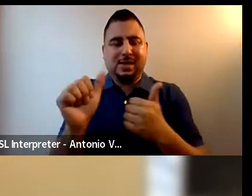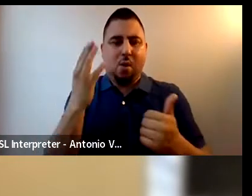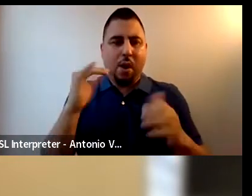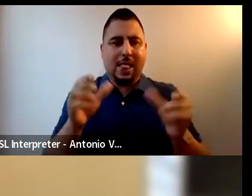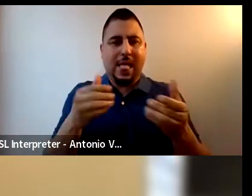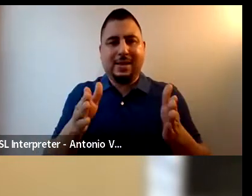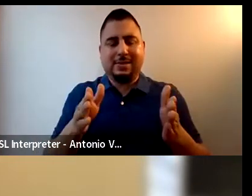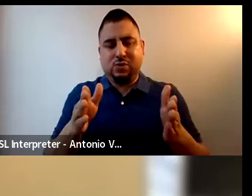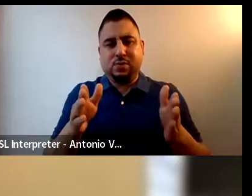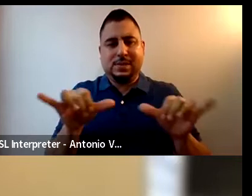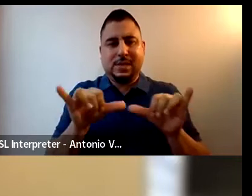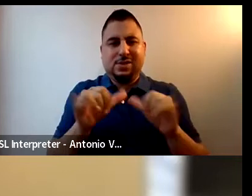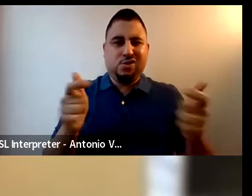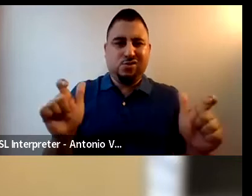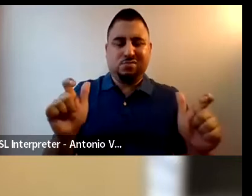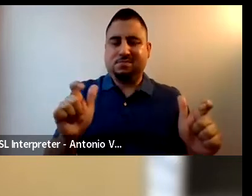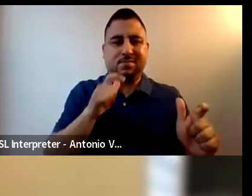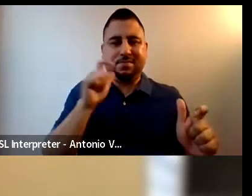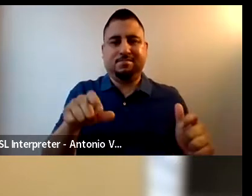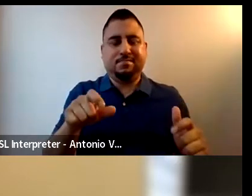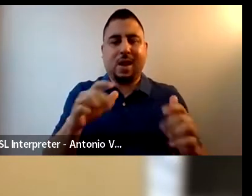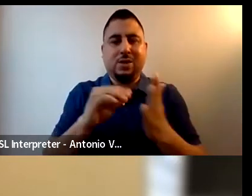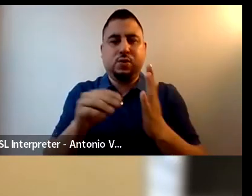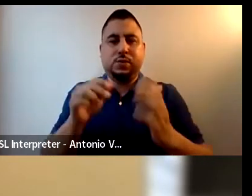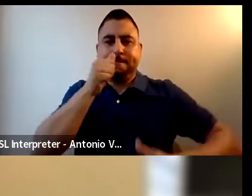sizes larger for them? Our students are already